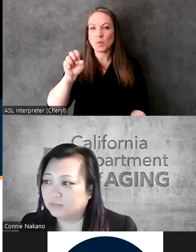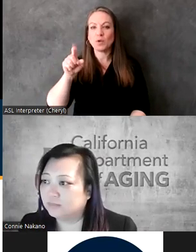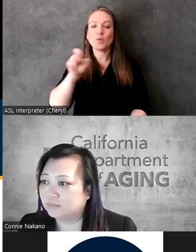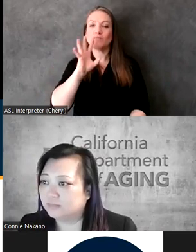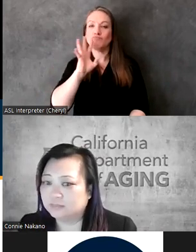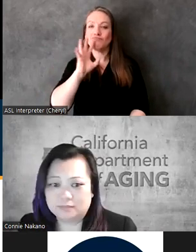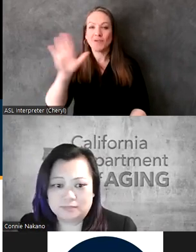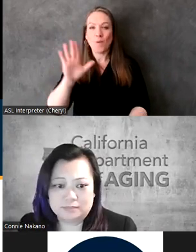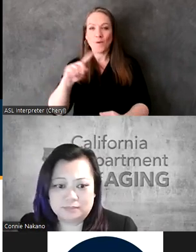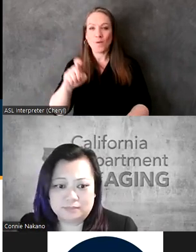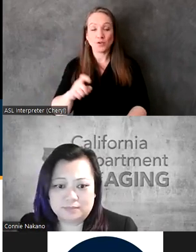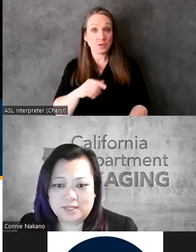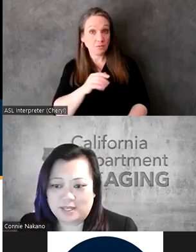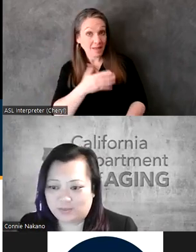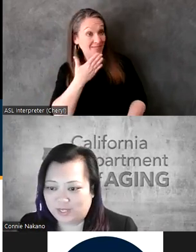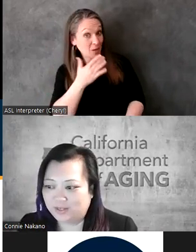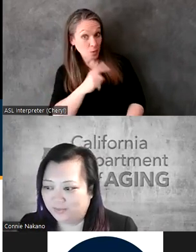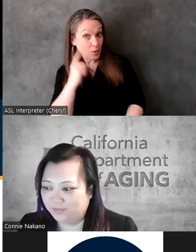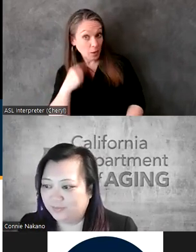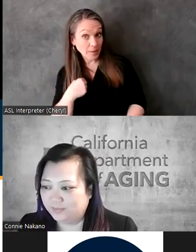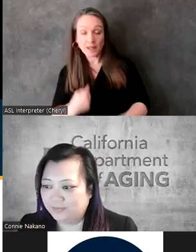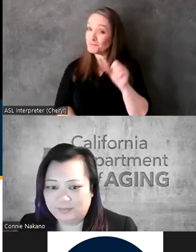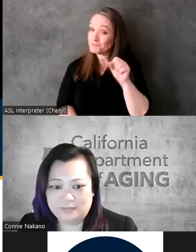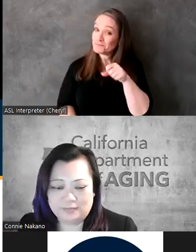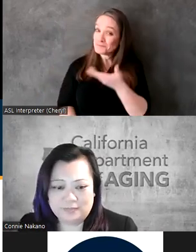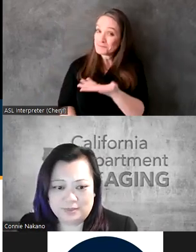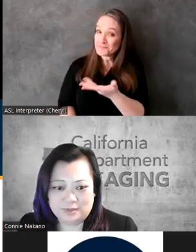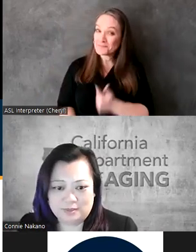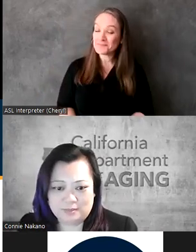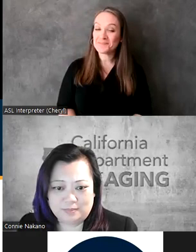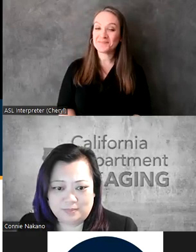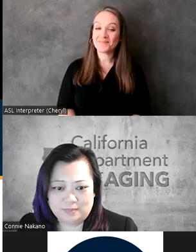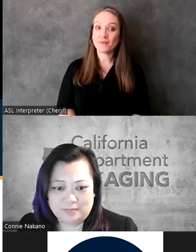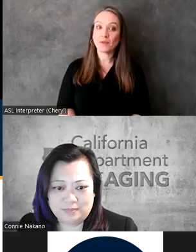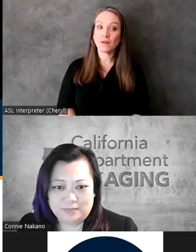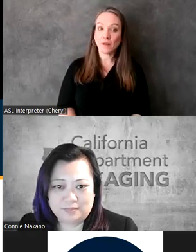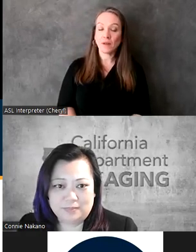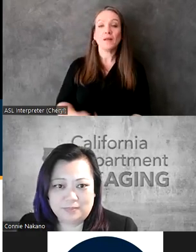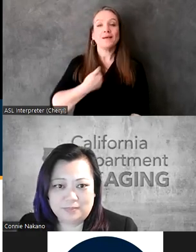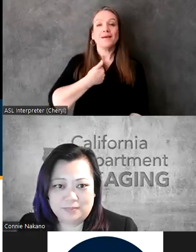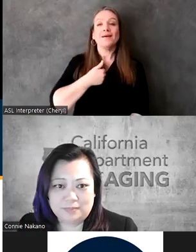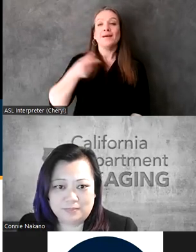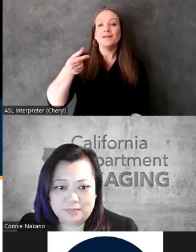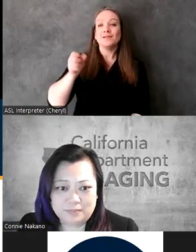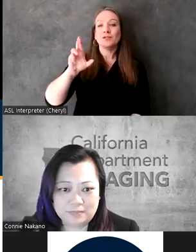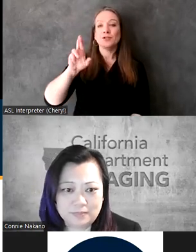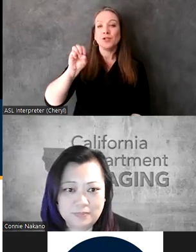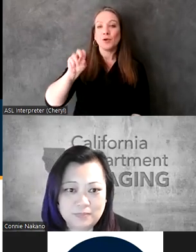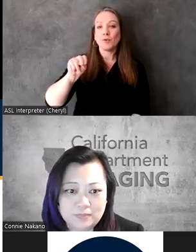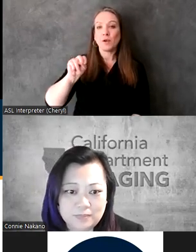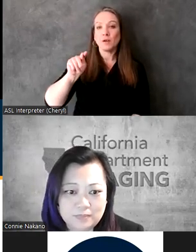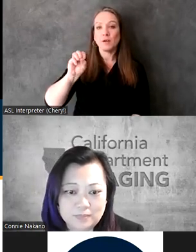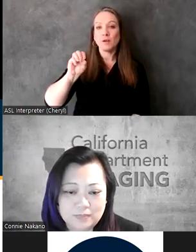Hi, thank you very much. Can you hear me? Yes, we can hear you. So as a gerontologist and as a mandated